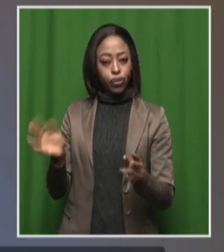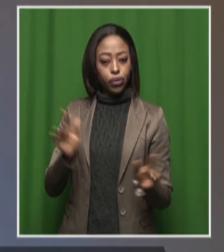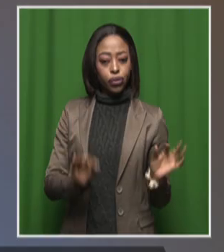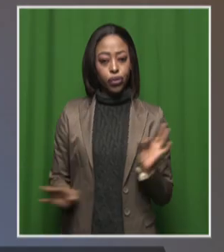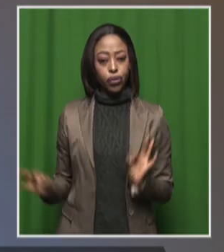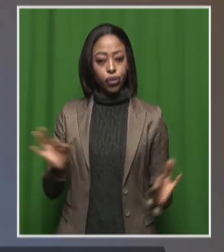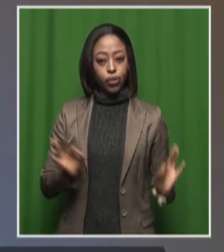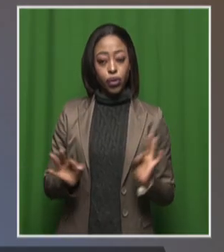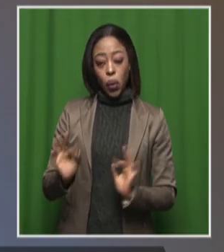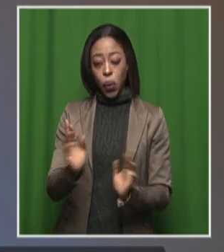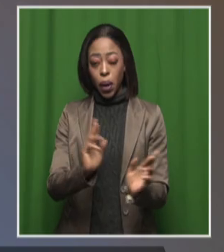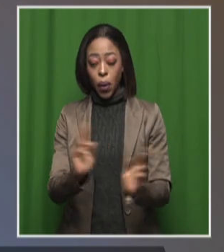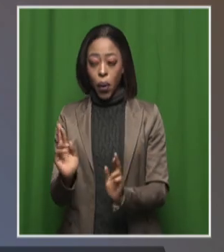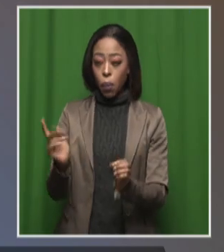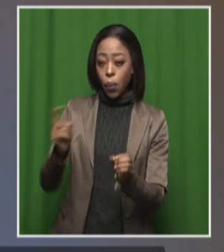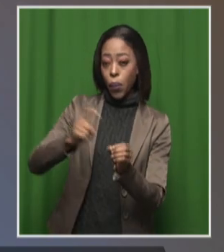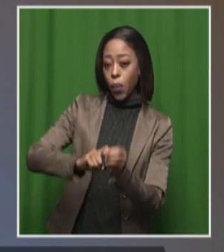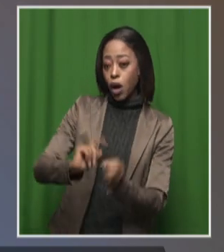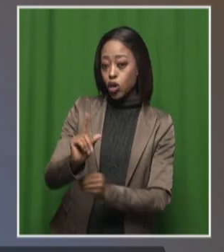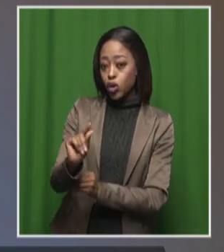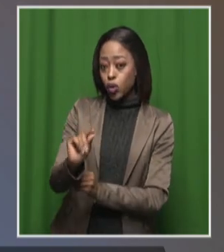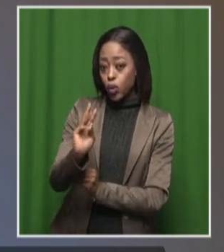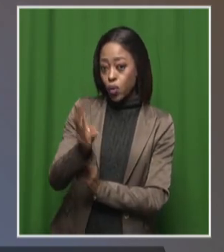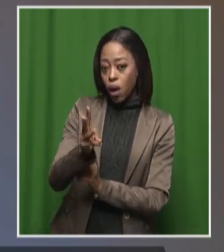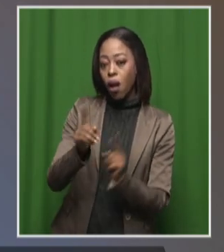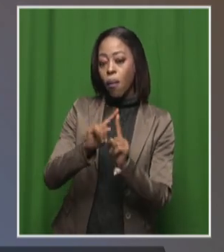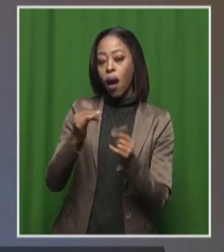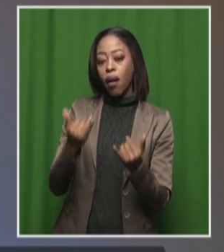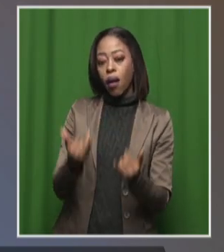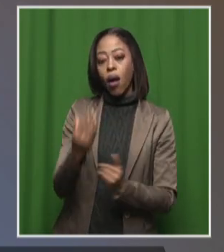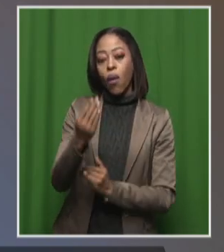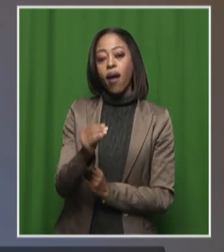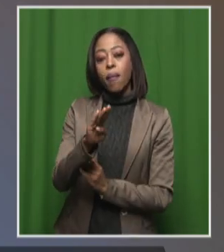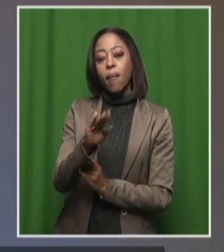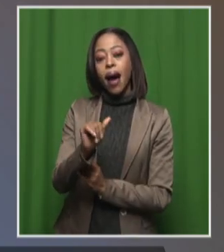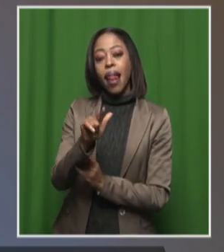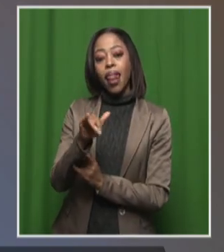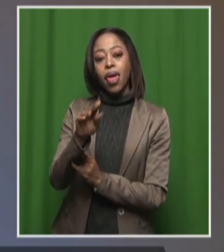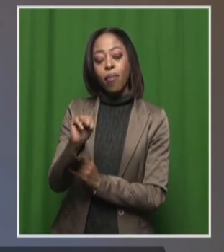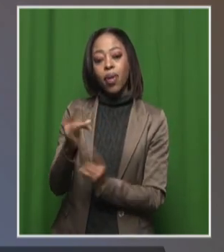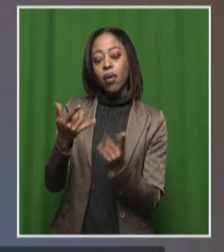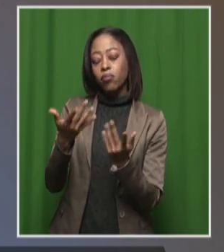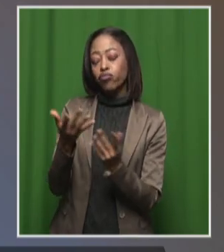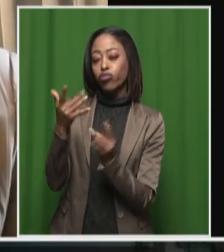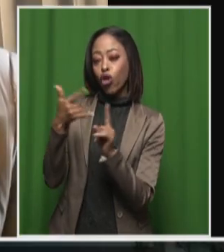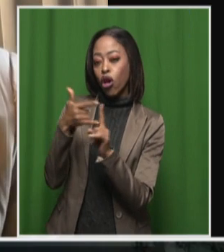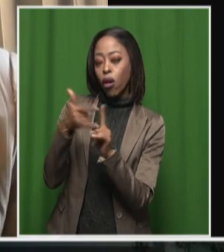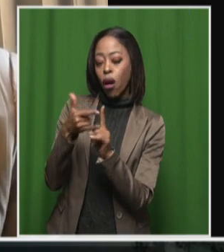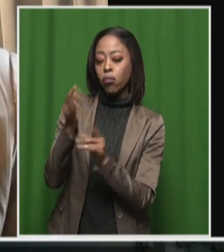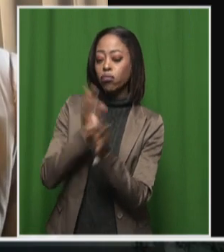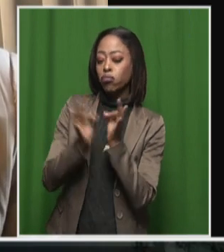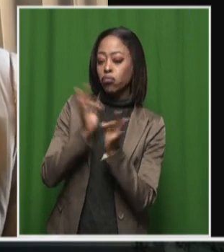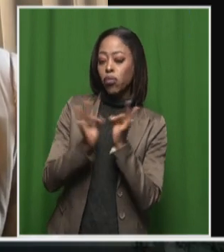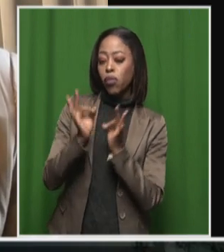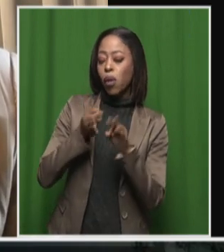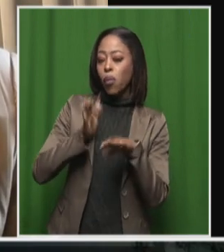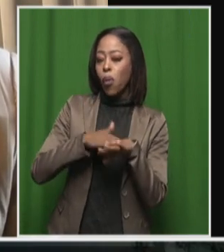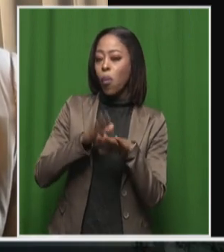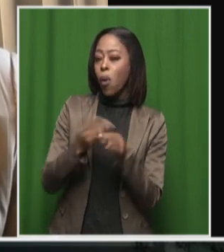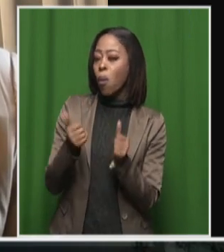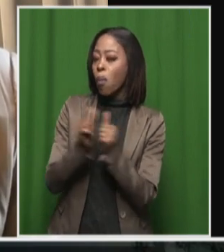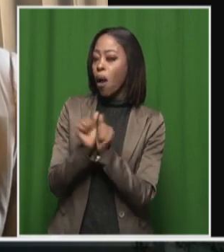by Meagan in just a moment, but Balini joins us now virtually to share a bit more on their partnership and passion for fashion. Balini, a very good morning. Thanks for